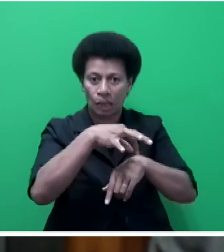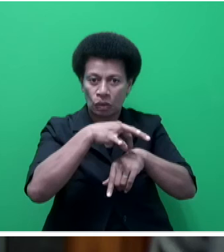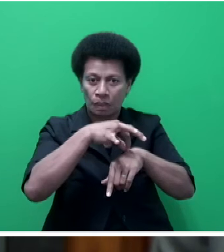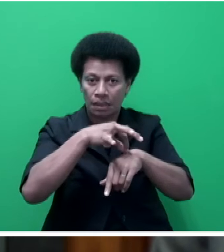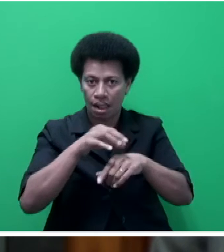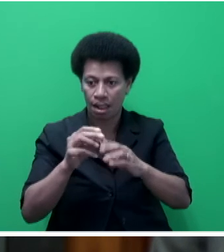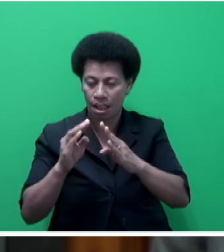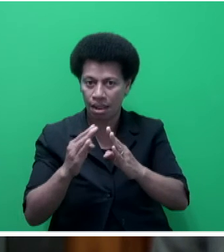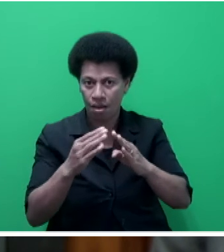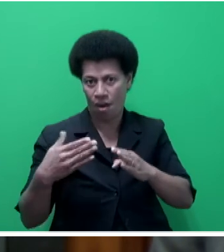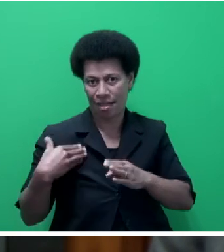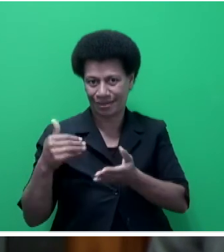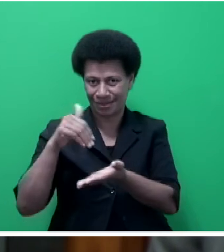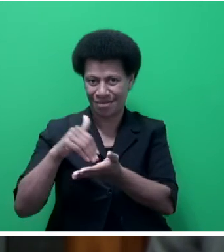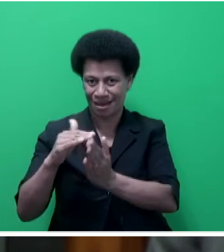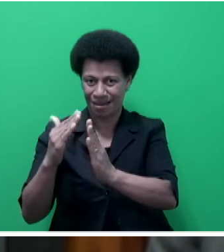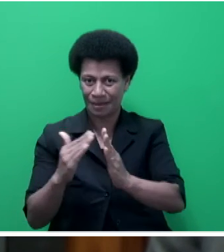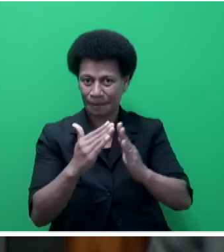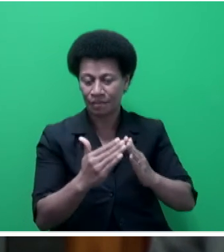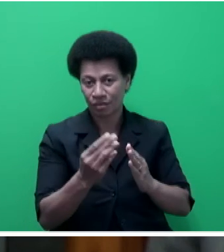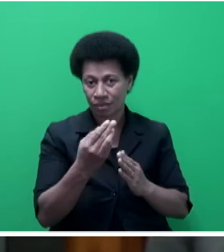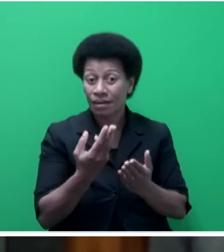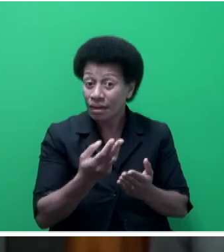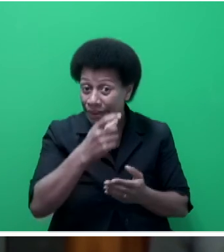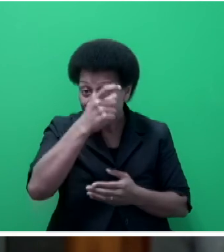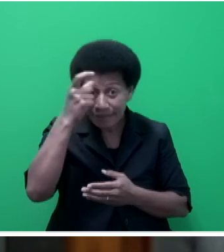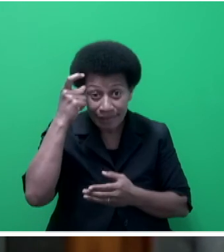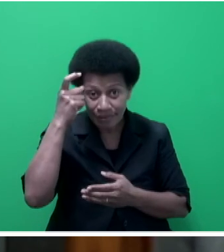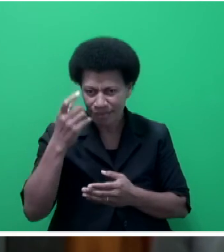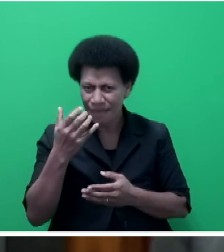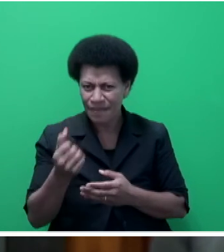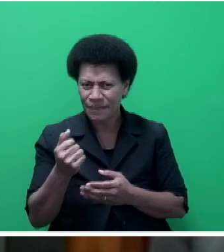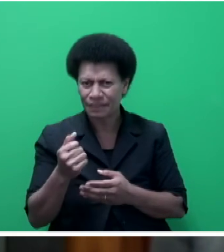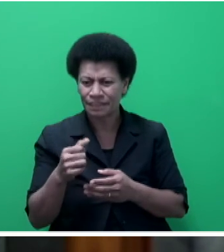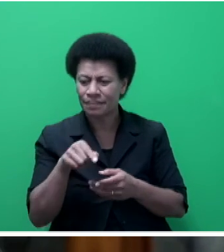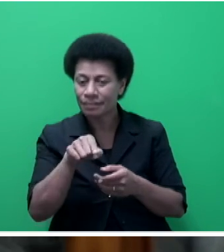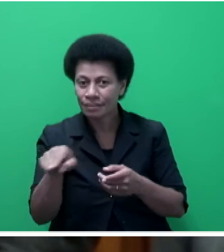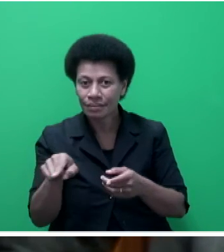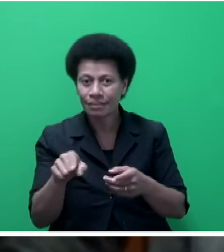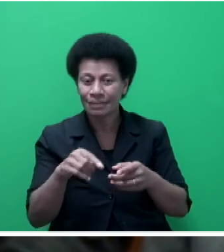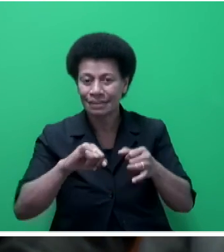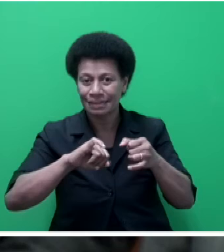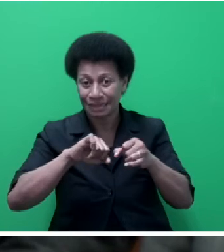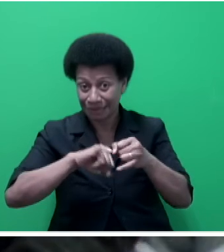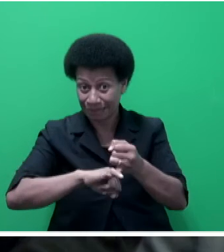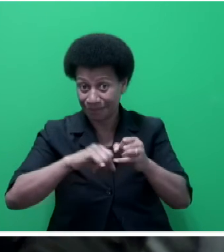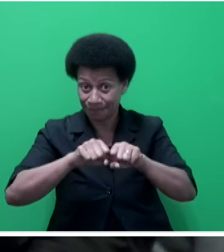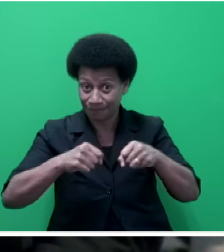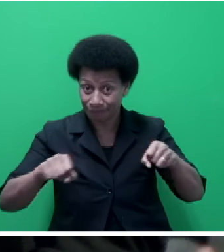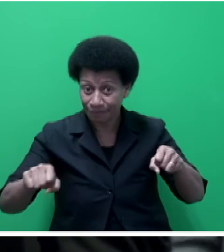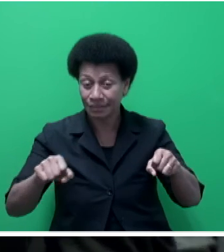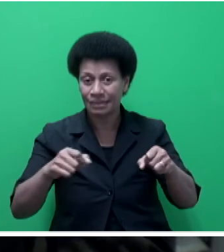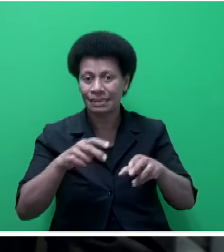outreach and FEMAT teams providing support and assistance post-disasters in Seru Namosi, Nandongana Bosa,